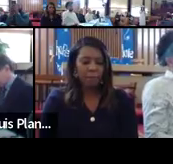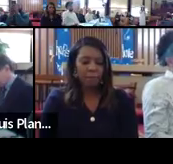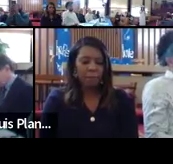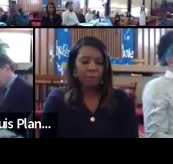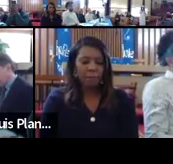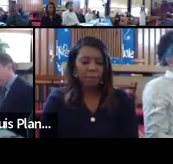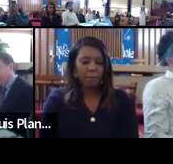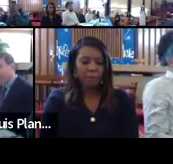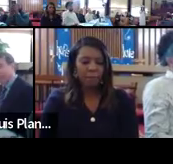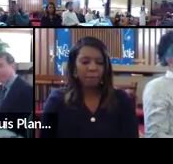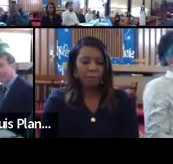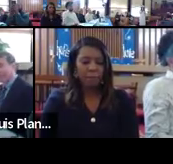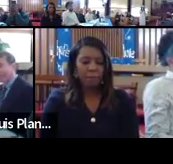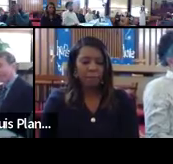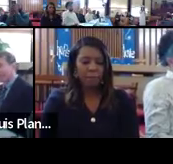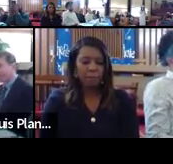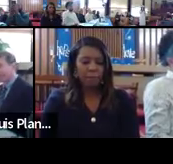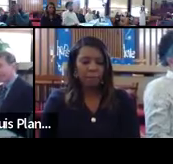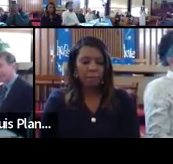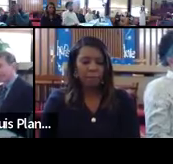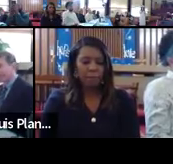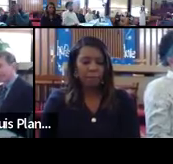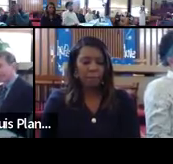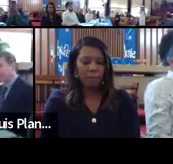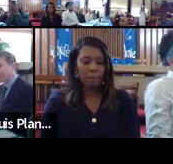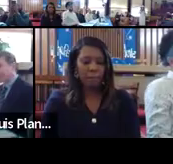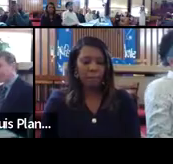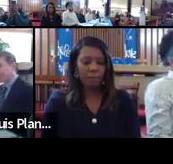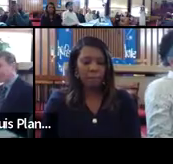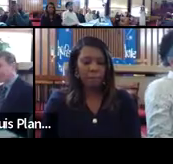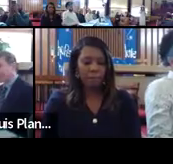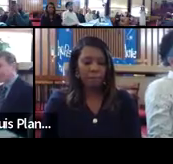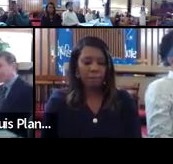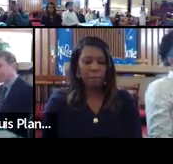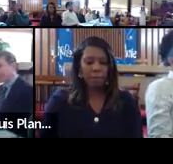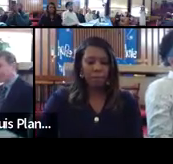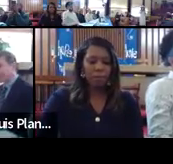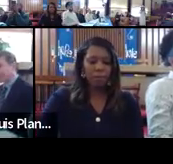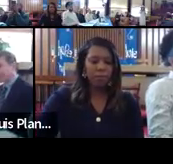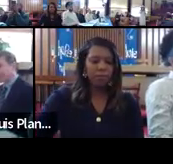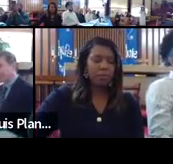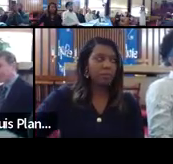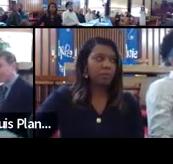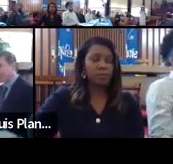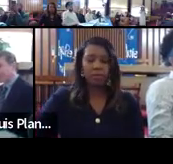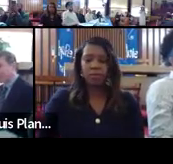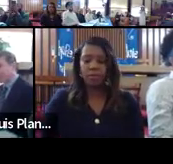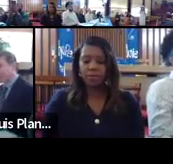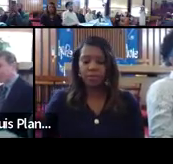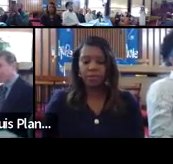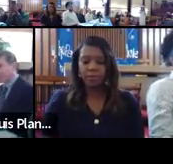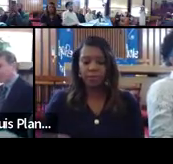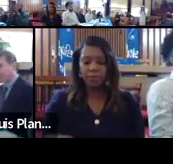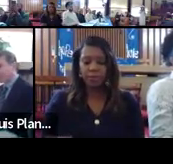forward, I am committed to continuing to share information with families, keep our school open as a space for community